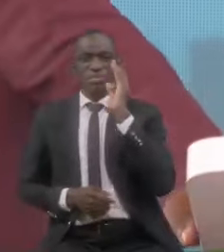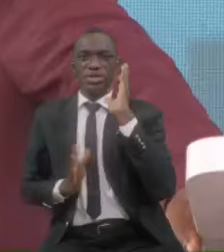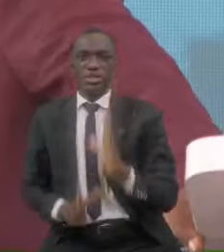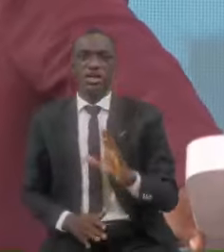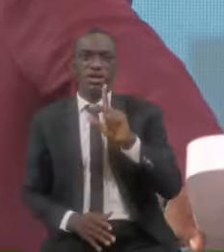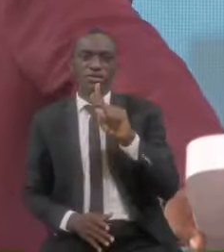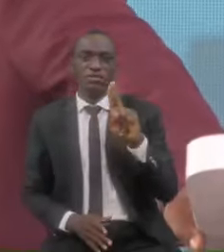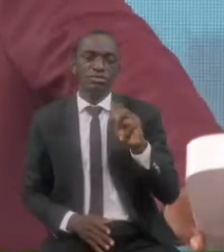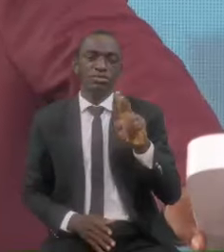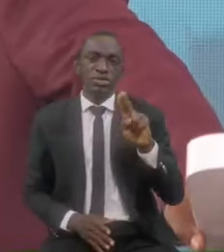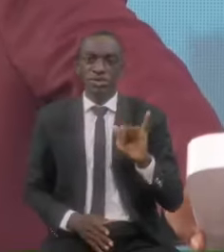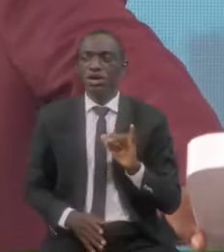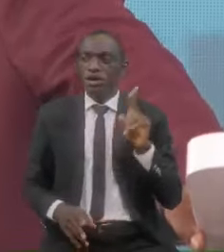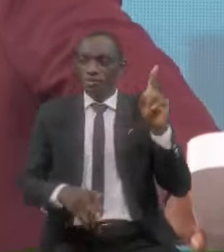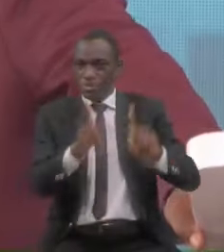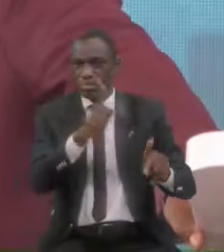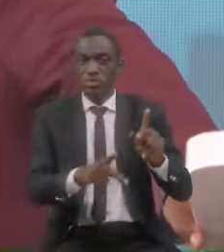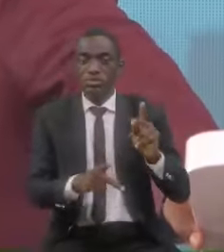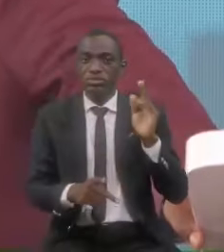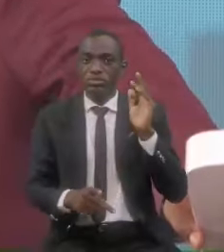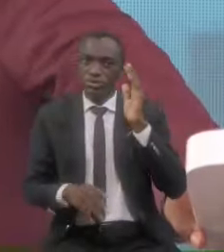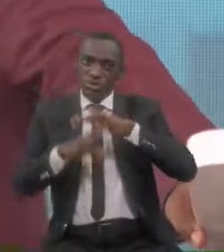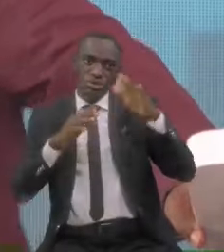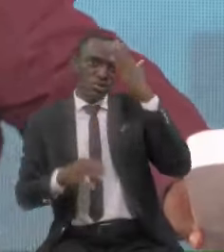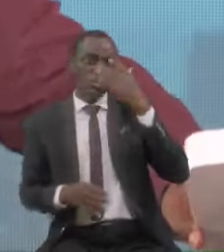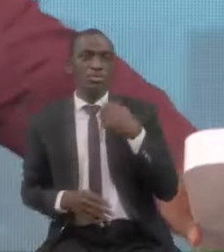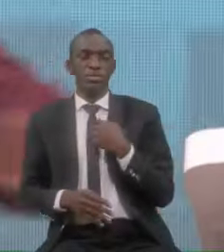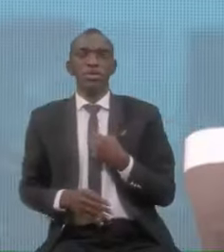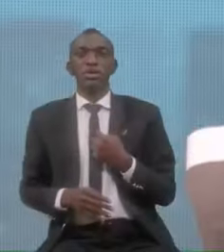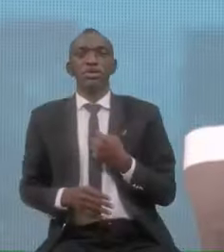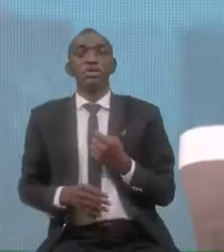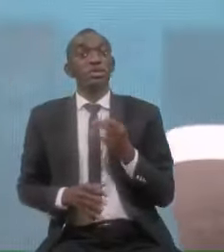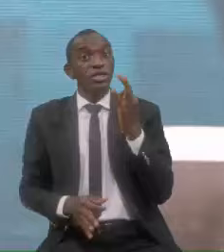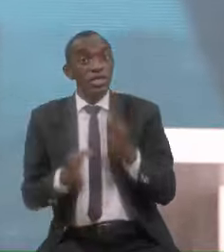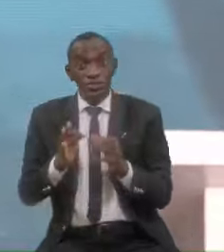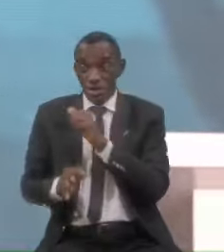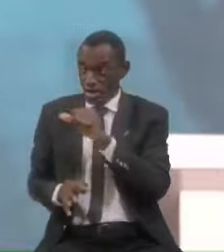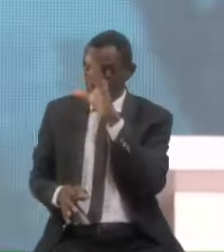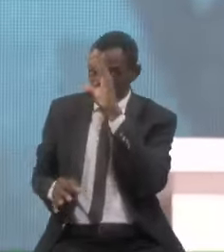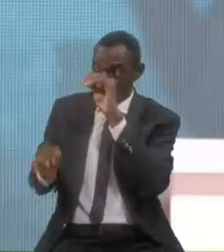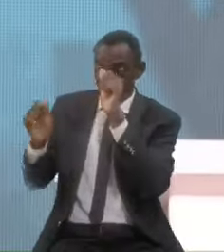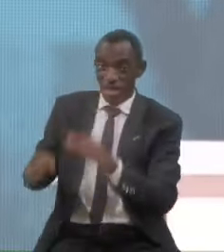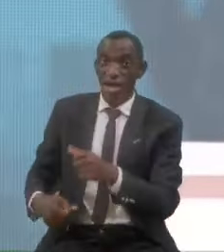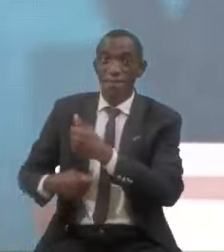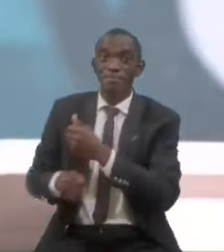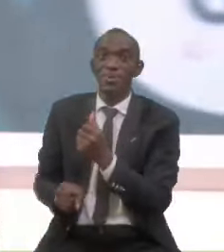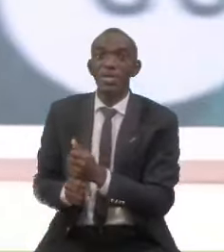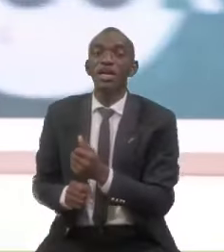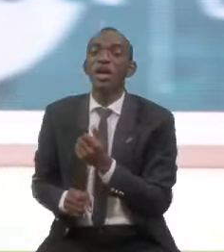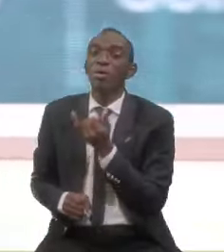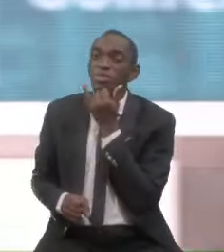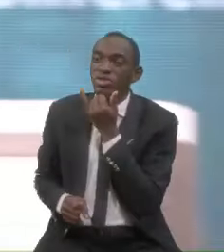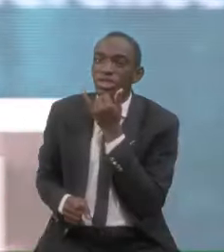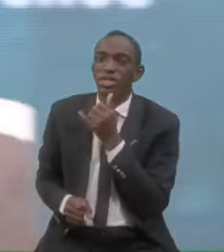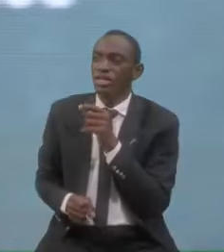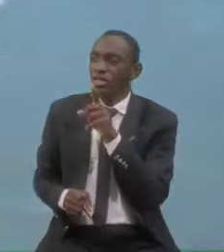man is able to make a mistake, it's also able to make a different thing. All we